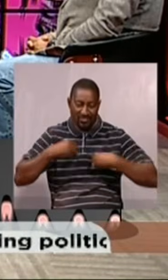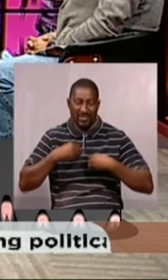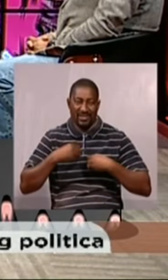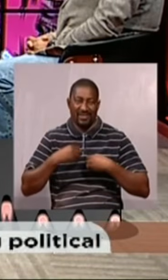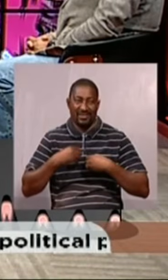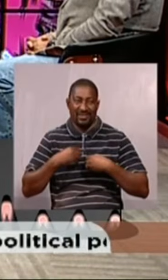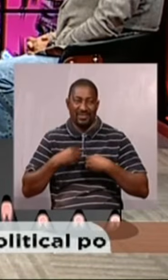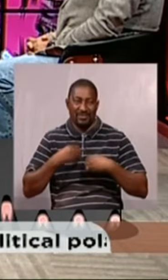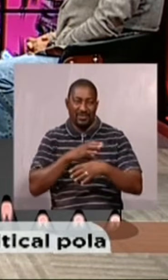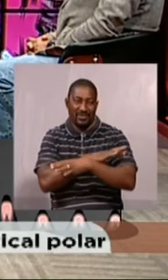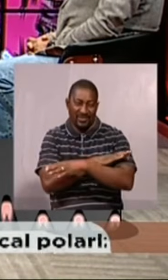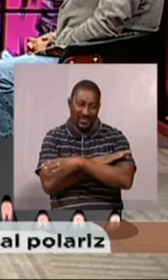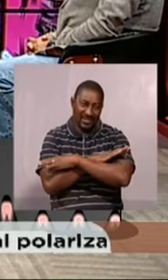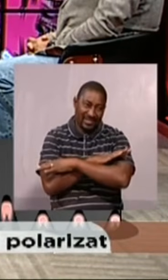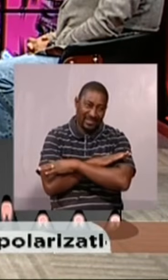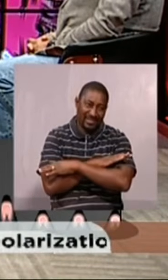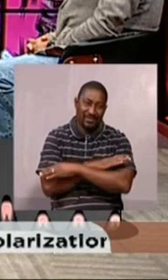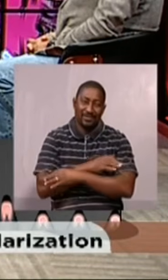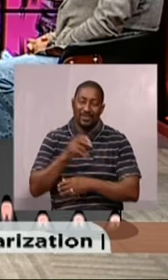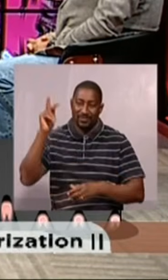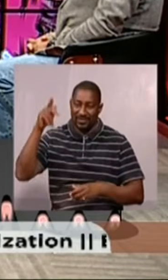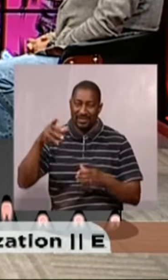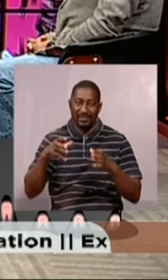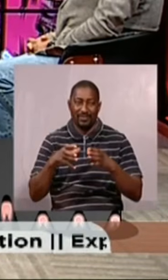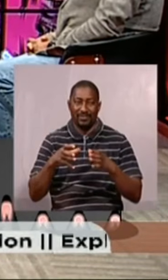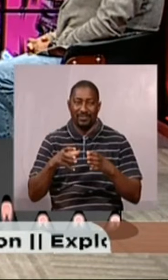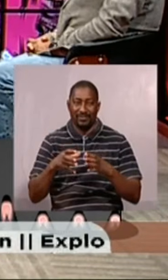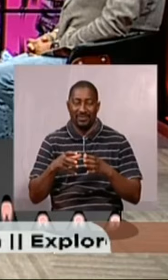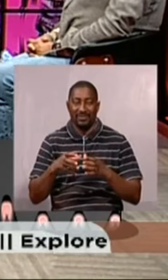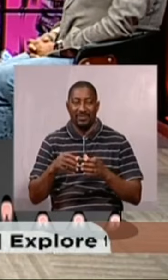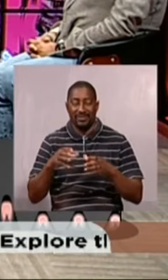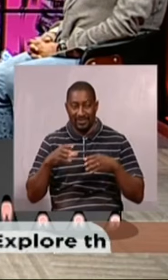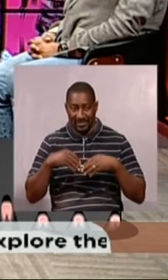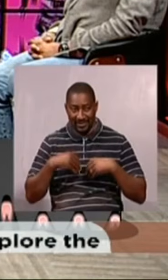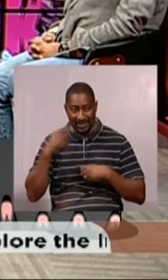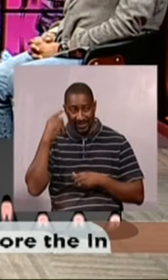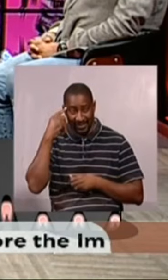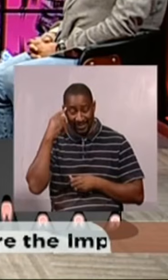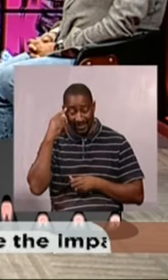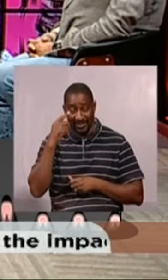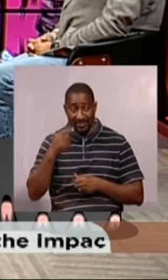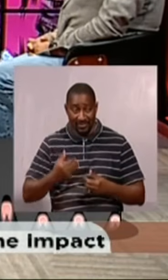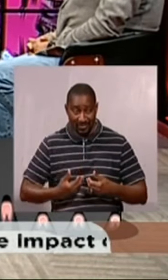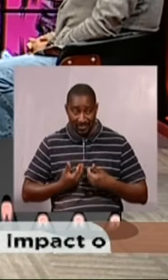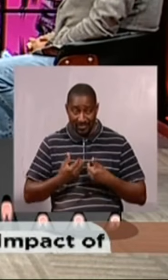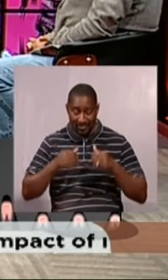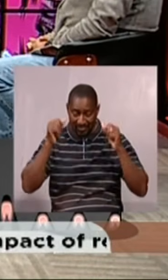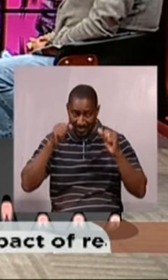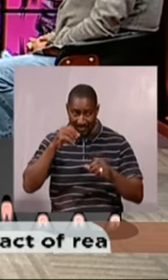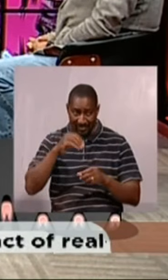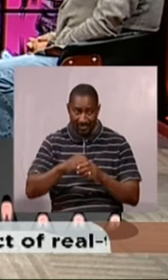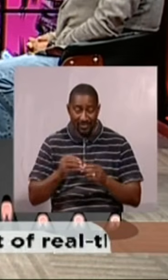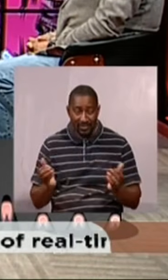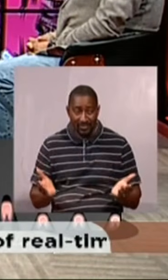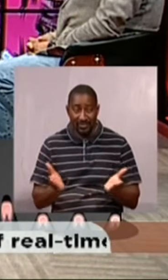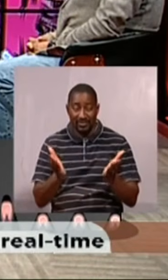brand association that some political parties do have. So I agree, Nesmus. I think youth should be involved with promoting to vote